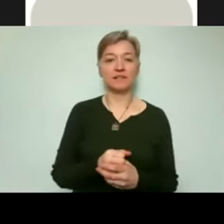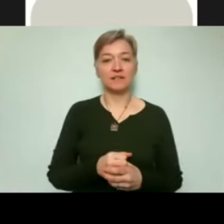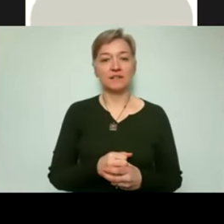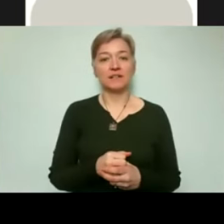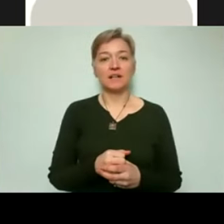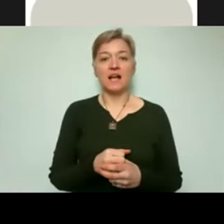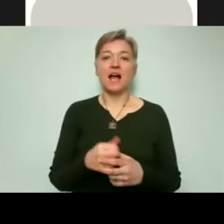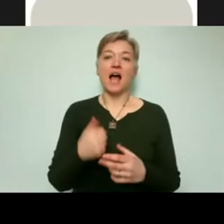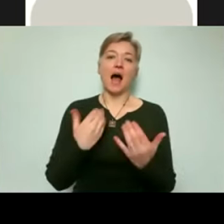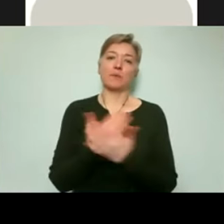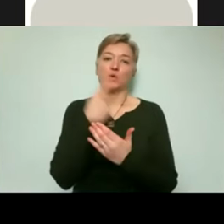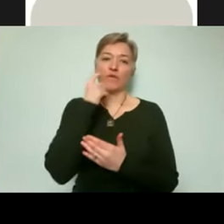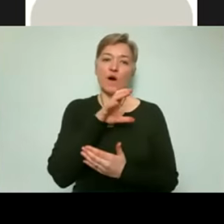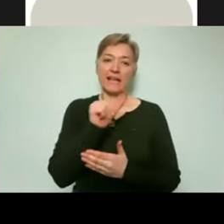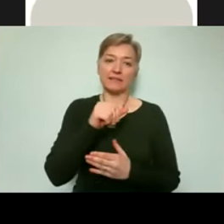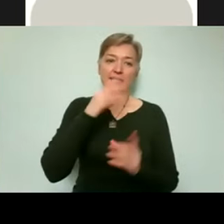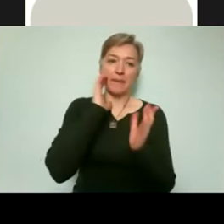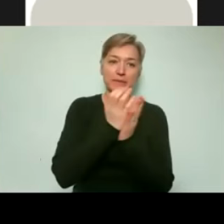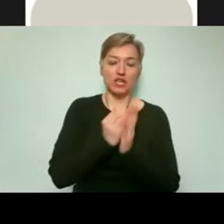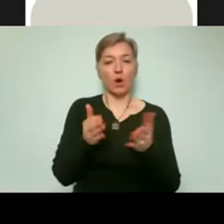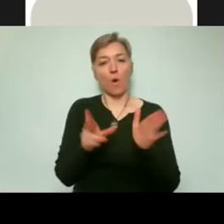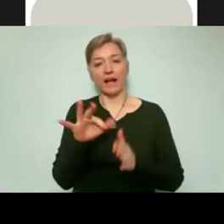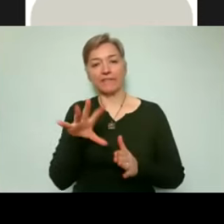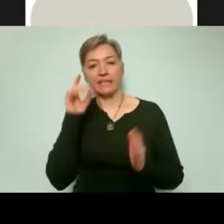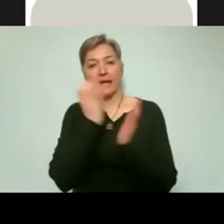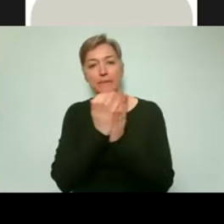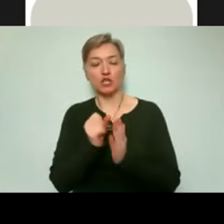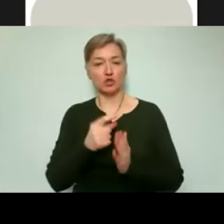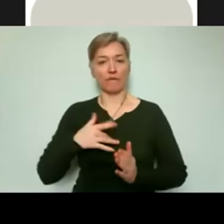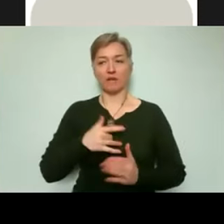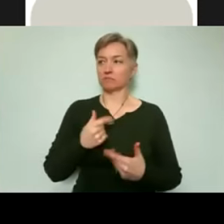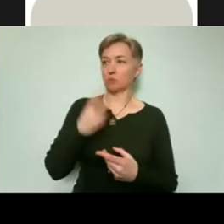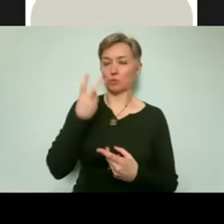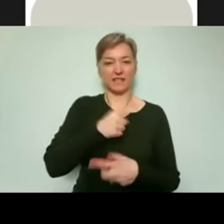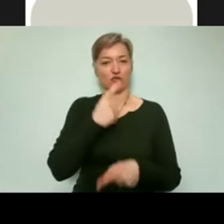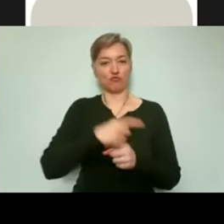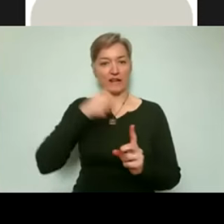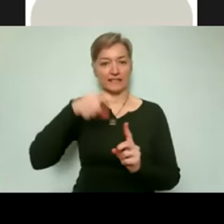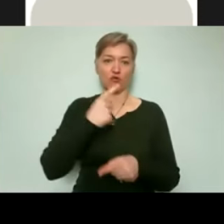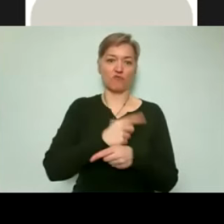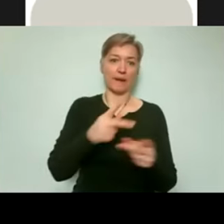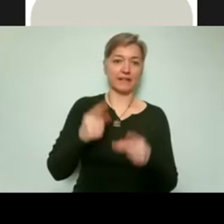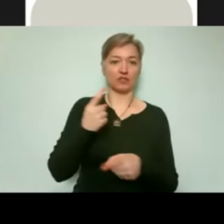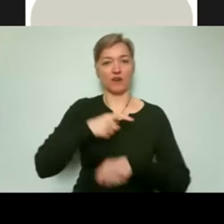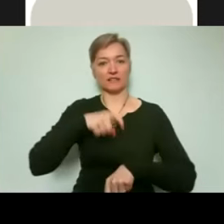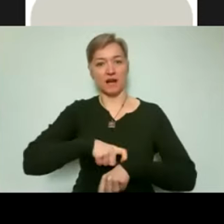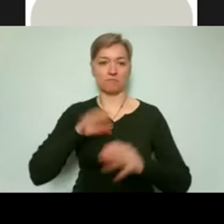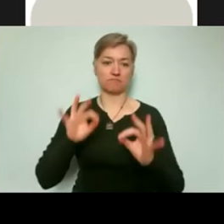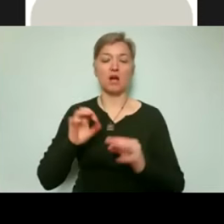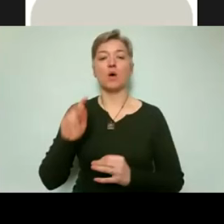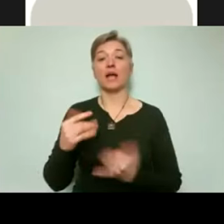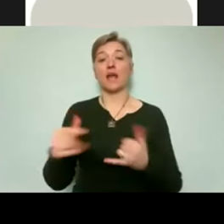and really to calcium imaging in general, reassuring that we were seeing the right signal in the right place at the right time. So then we said, okay, let's go back to